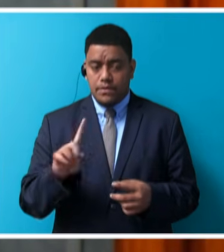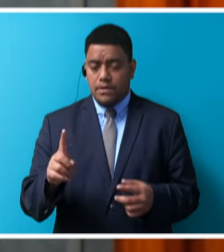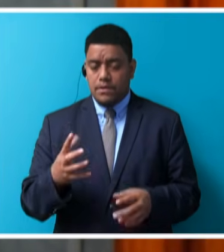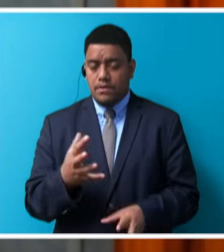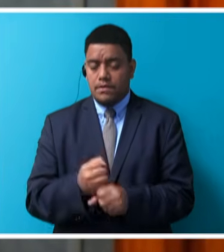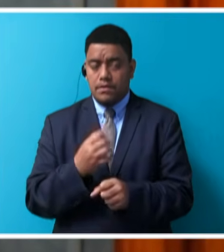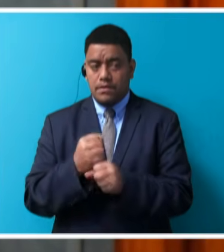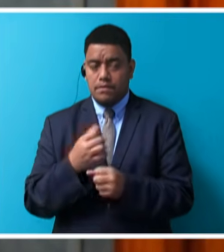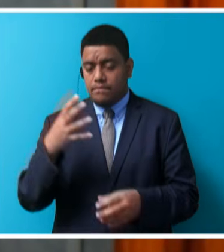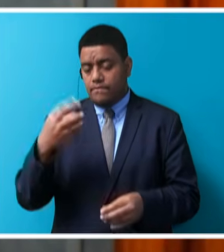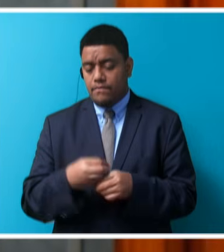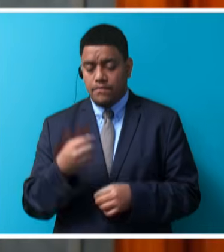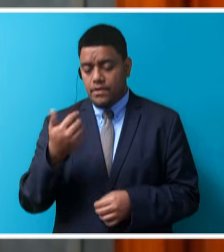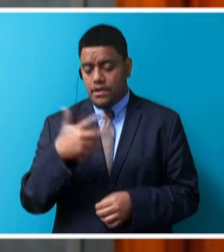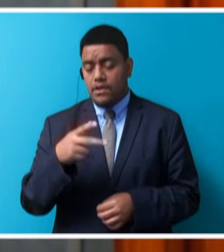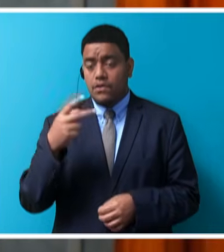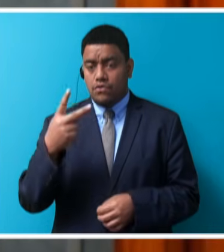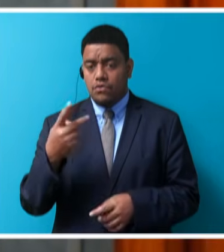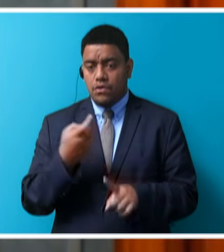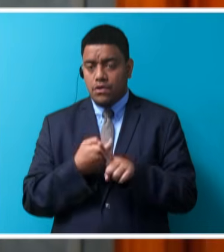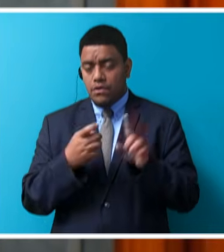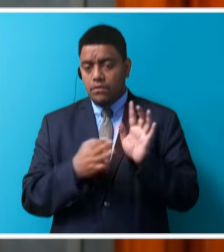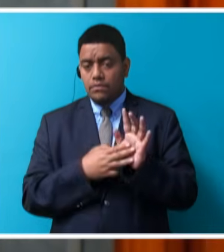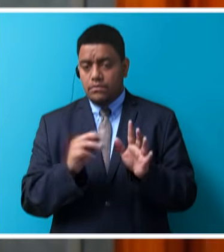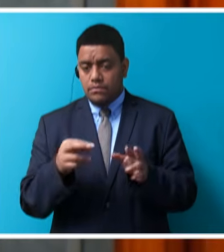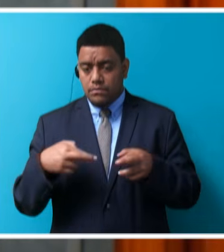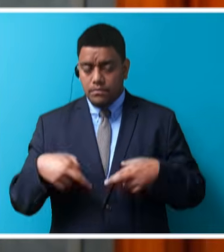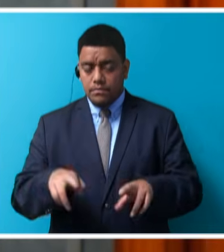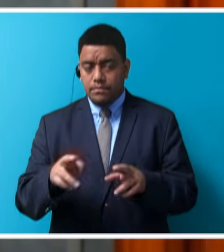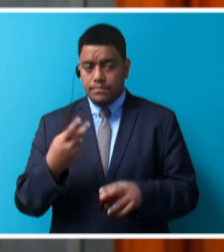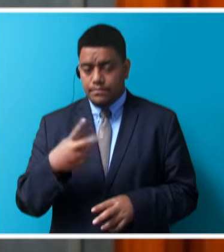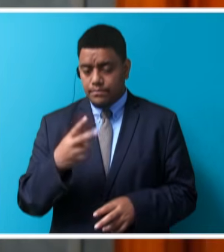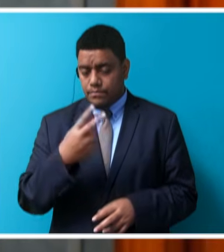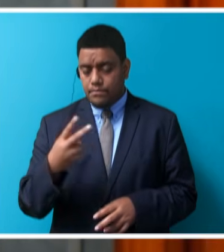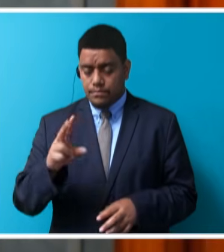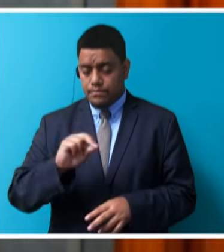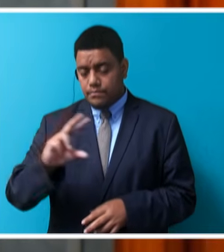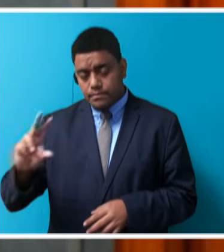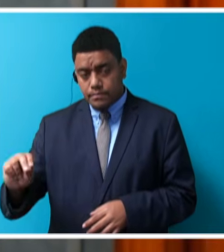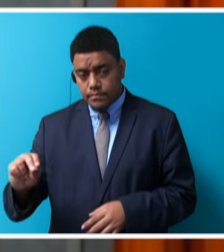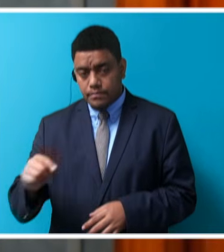of approximately 82 kilometers of rural roads and 22 bridges.